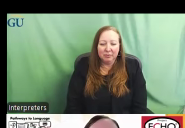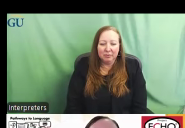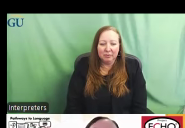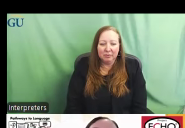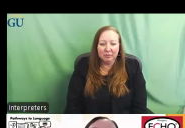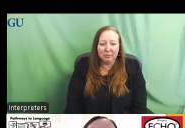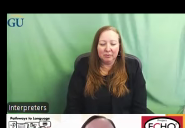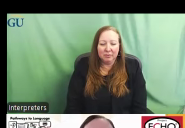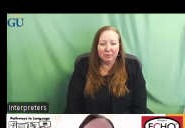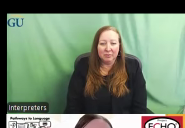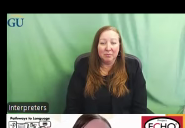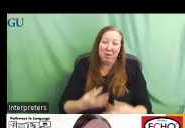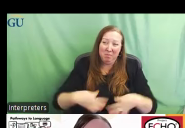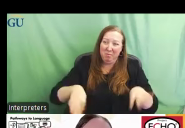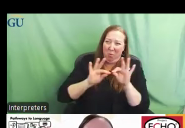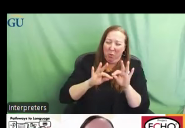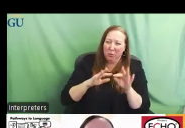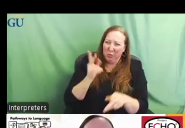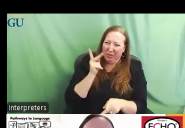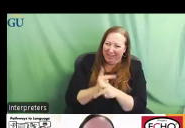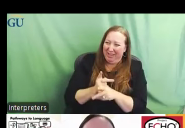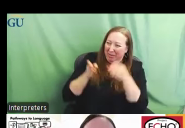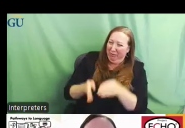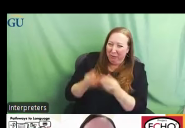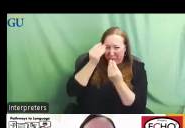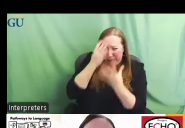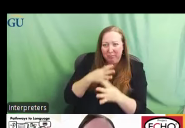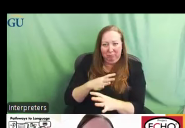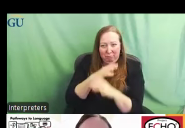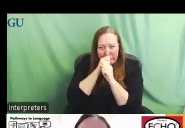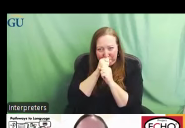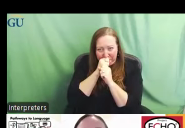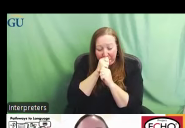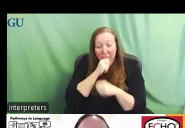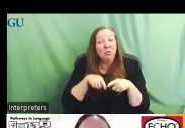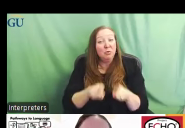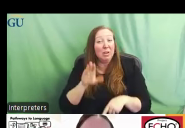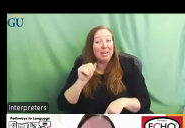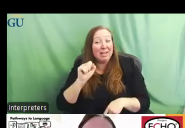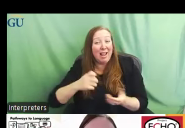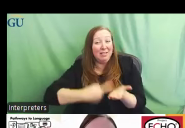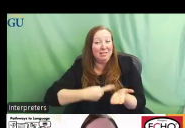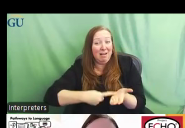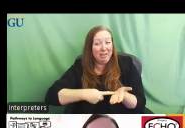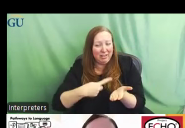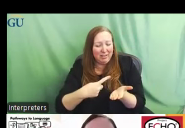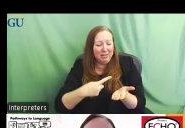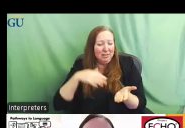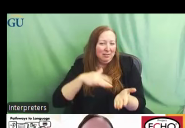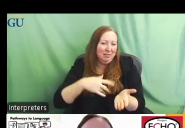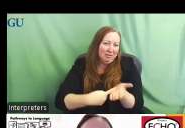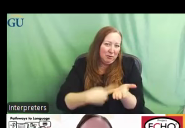Individual privacy is of utmost importance to us when sharing information during our case study discussion. Please avoid using real names or